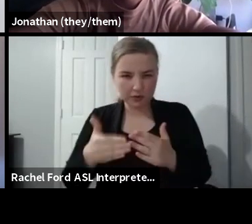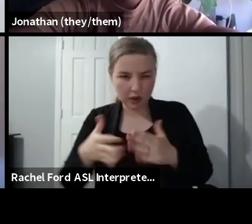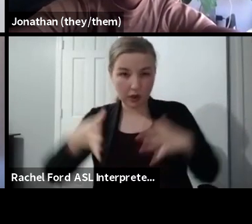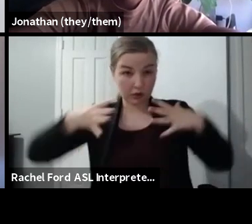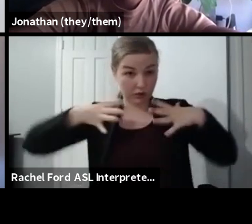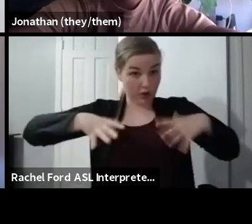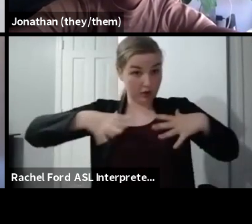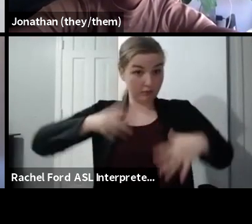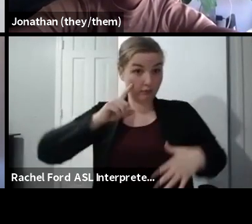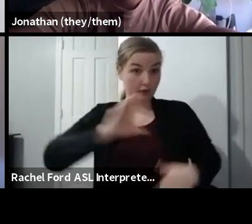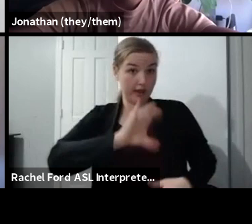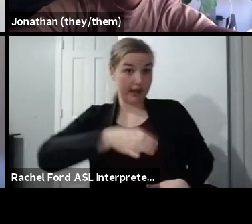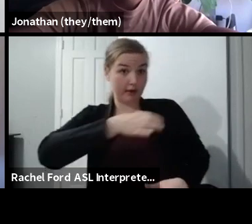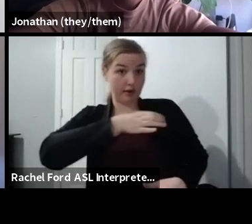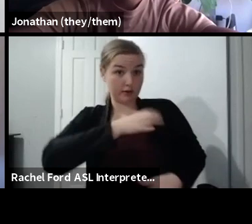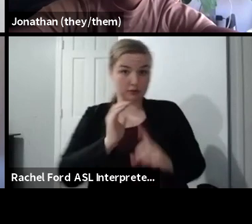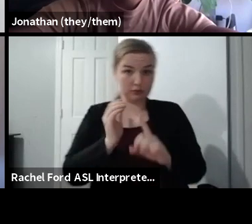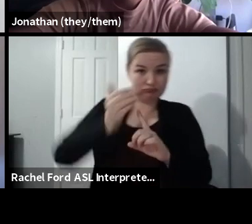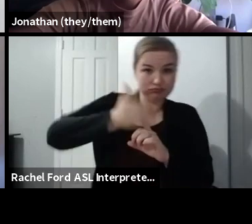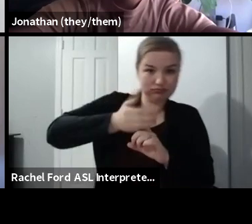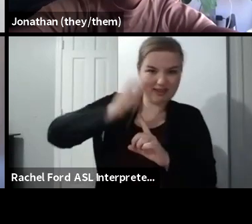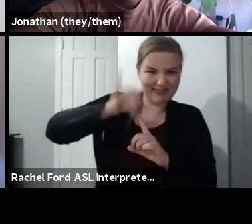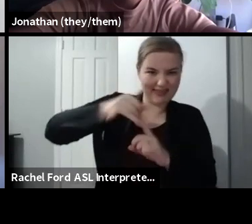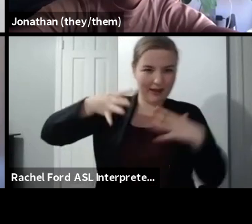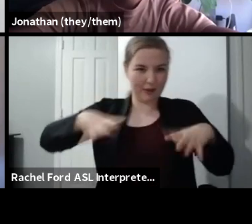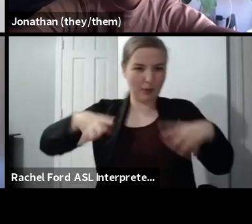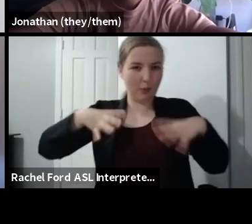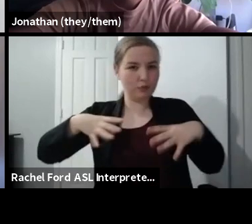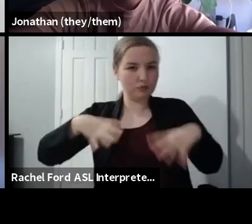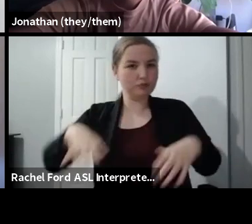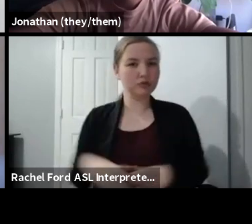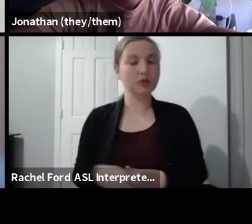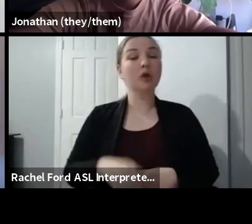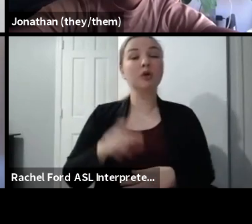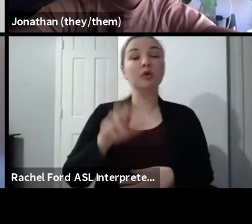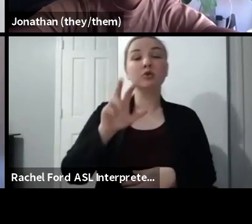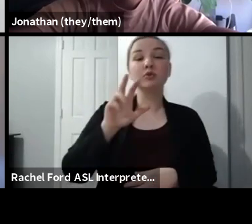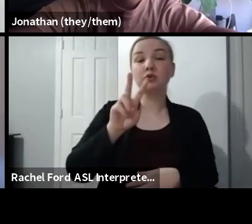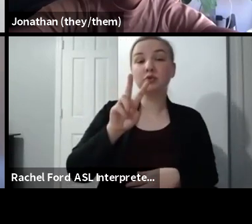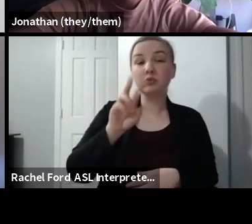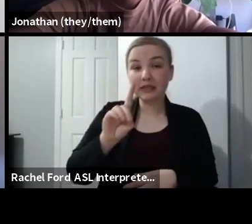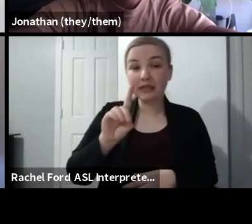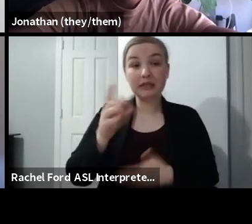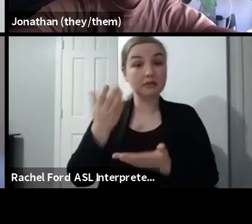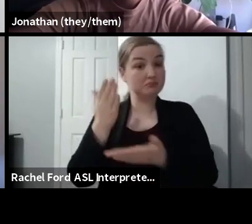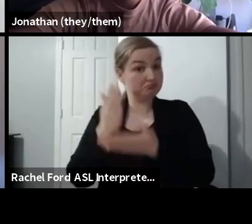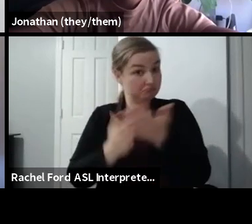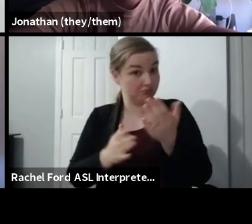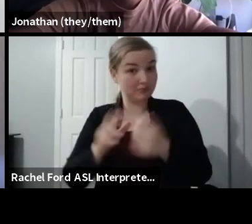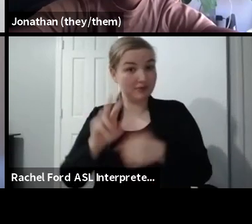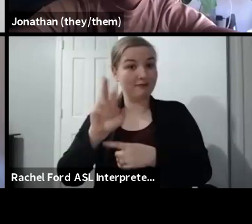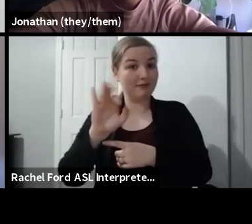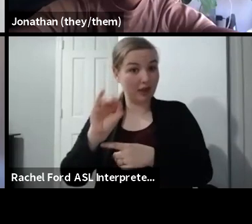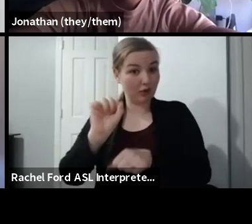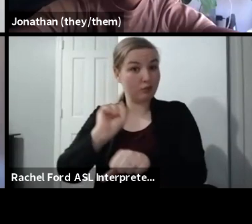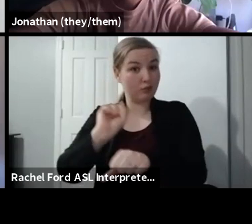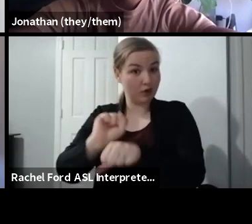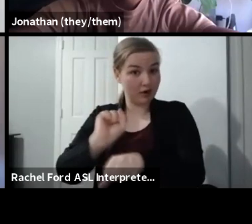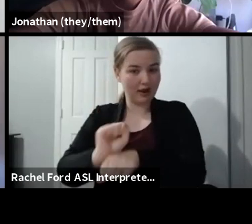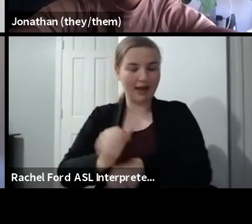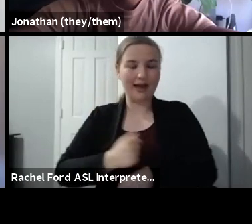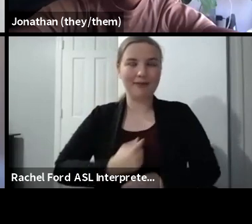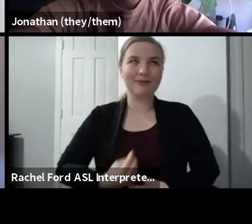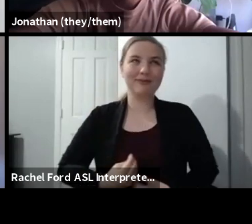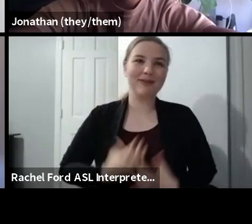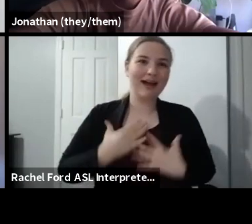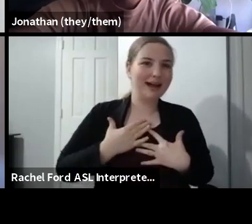and 2D, 3D works, maybe some video work. I'm actually really inspired to dress up in one of my